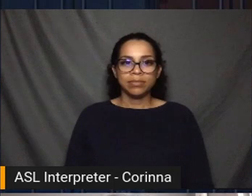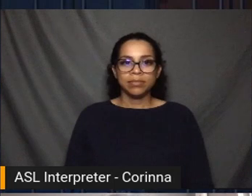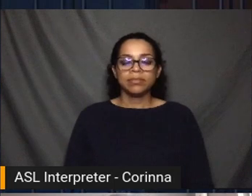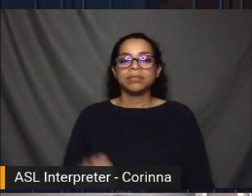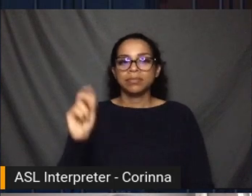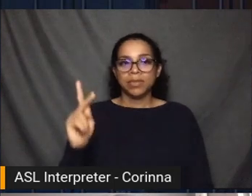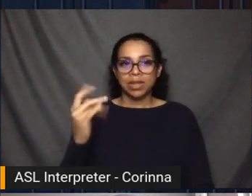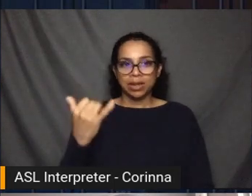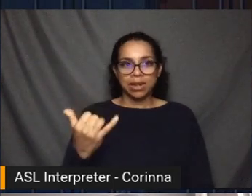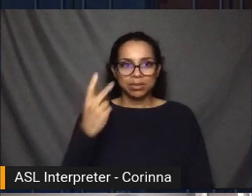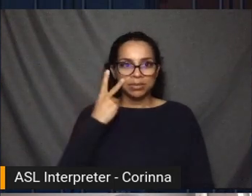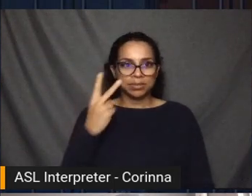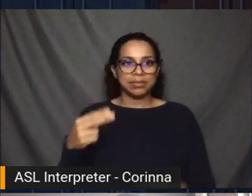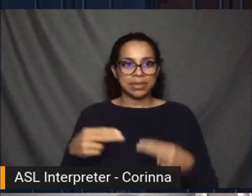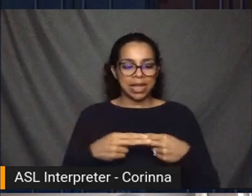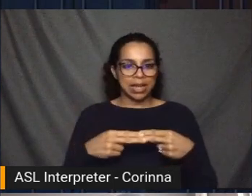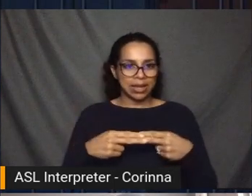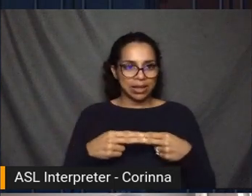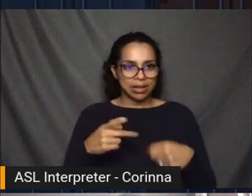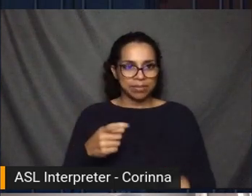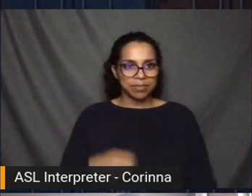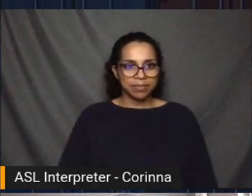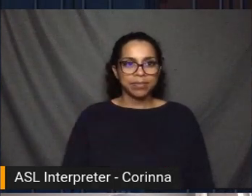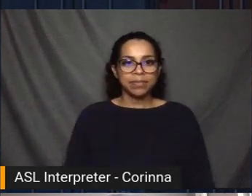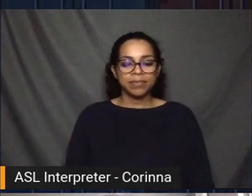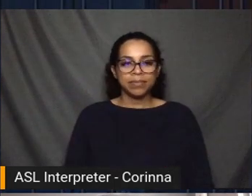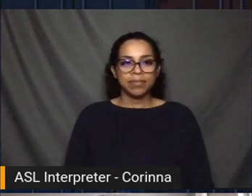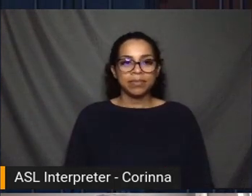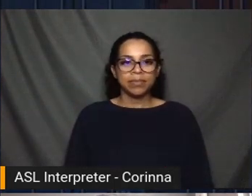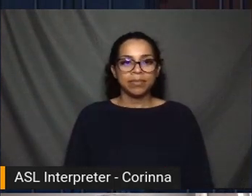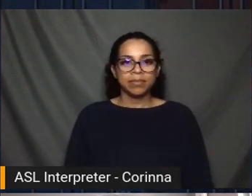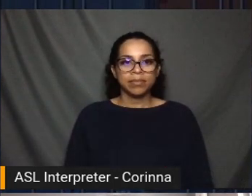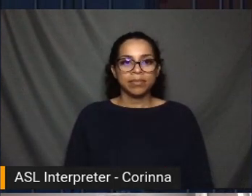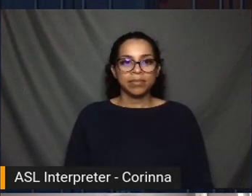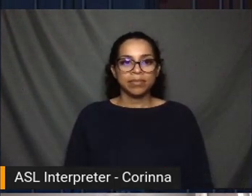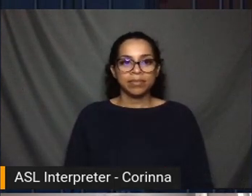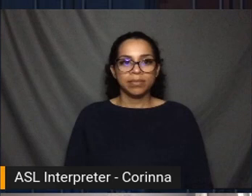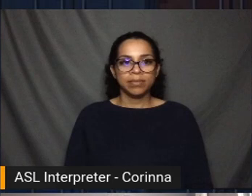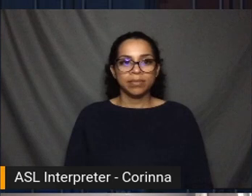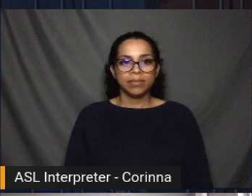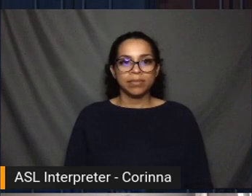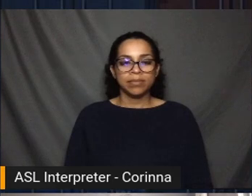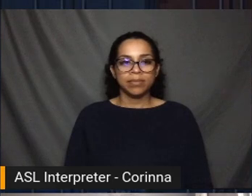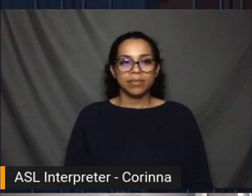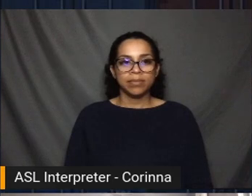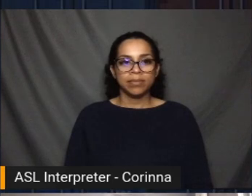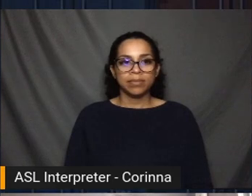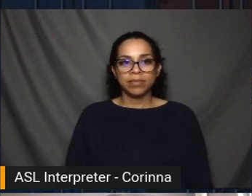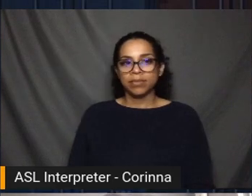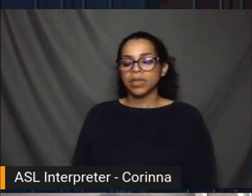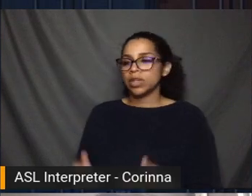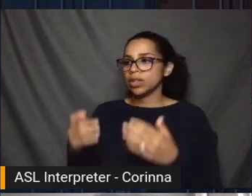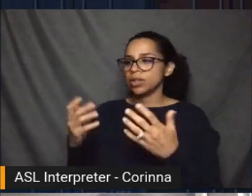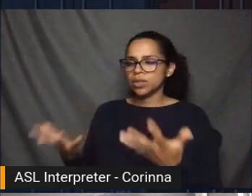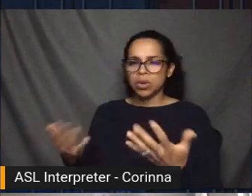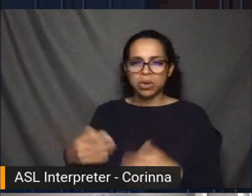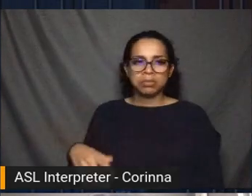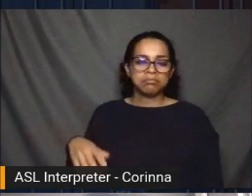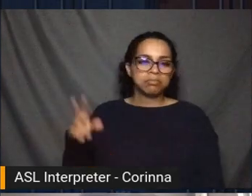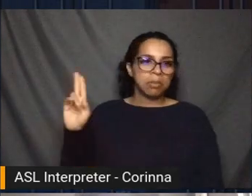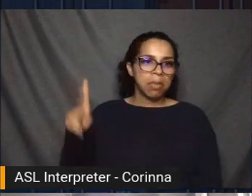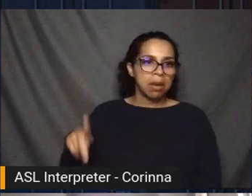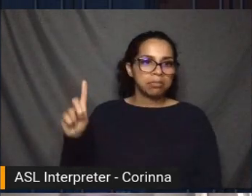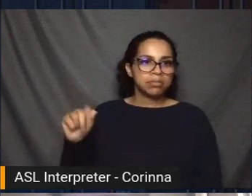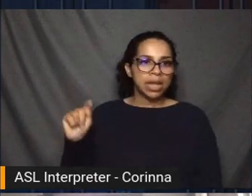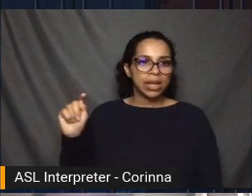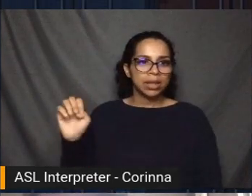slide. Mm-hmm. All right. So just some updates. Oh,